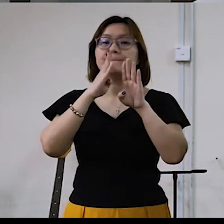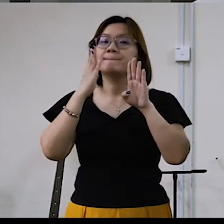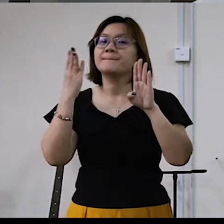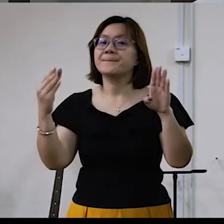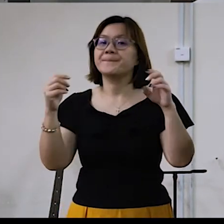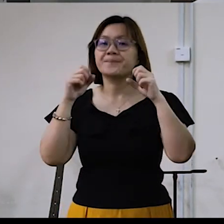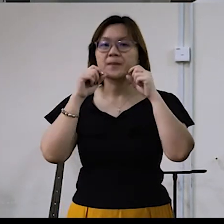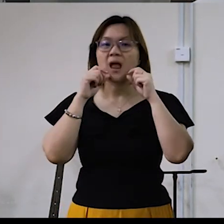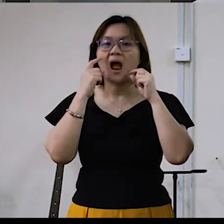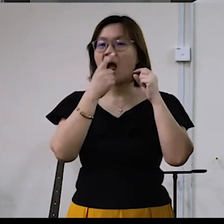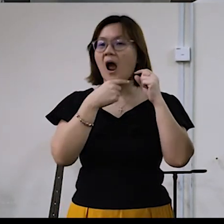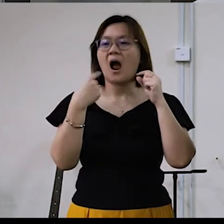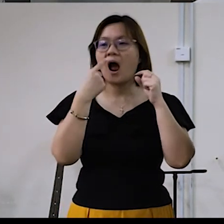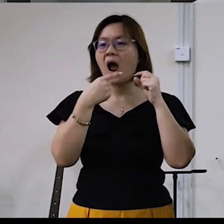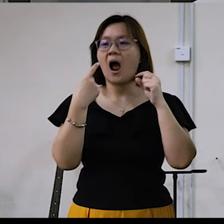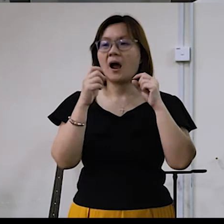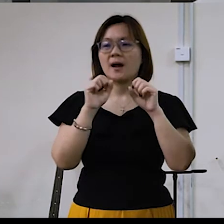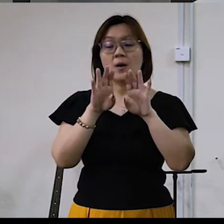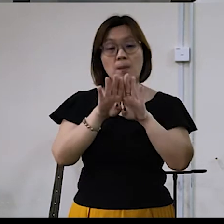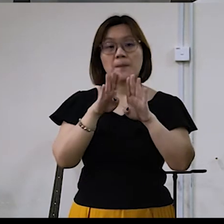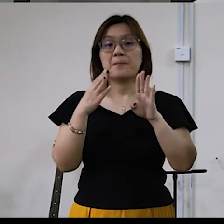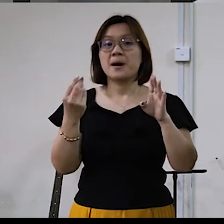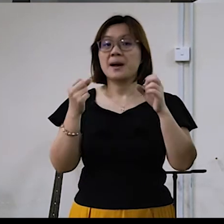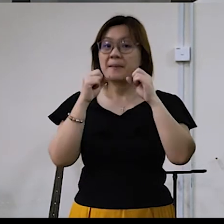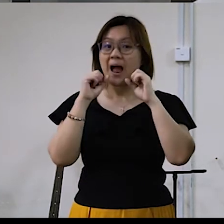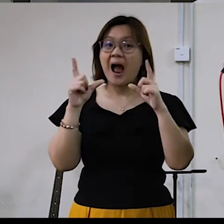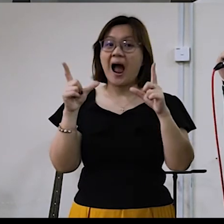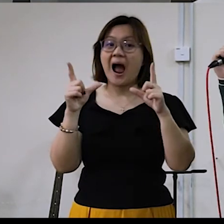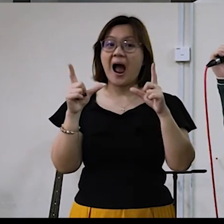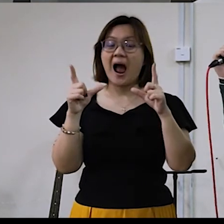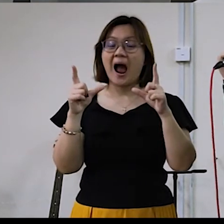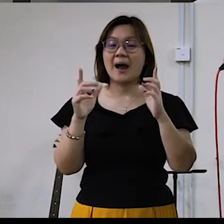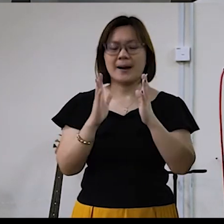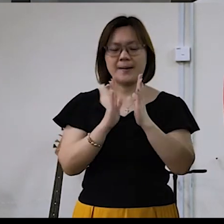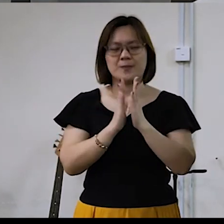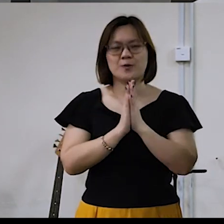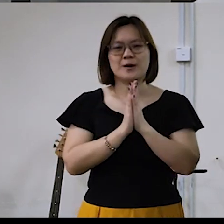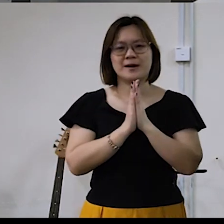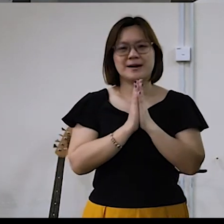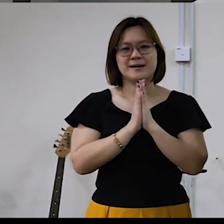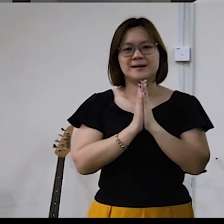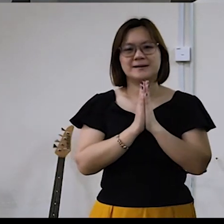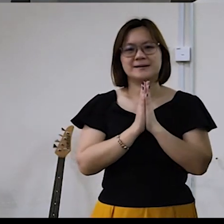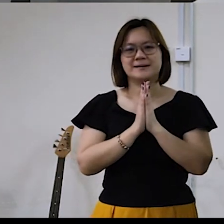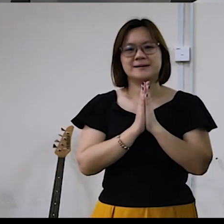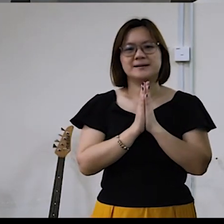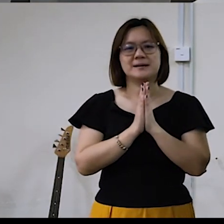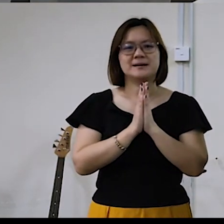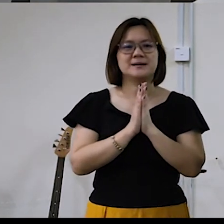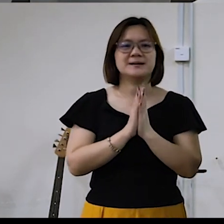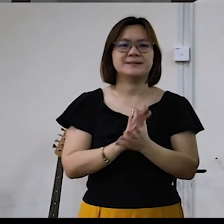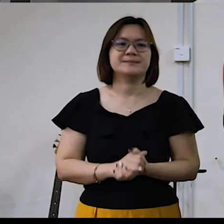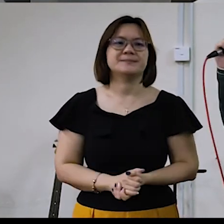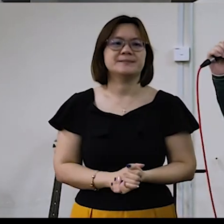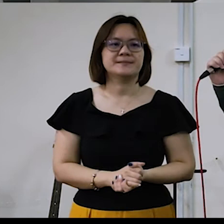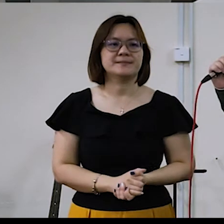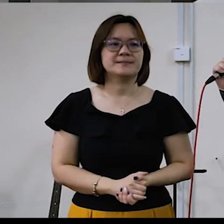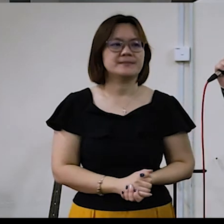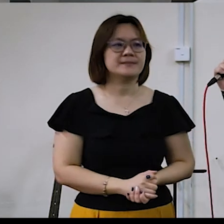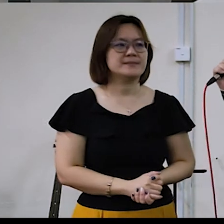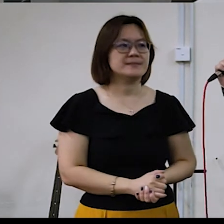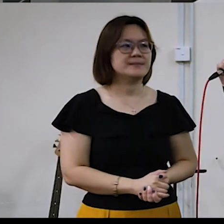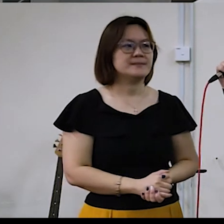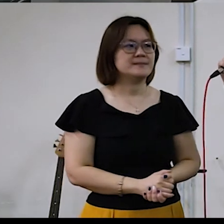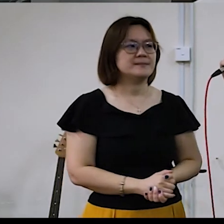shutting my mouth, can I pray in Bahasa? Cannot. Same thing, you got to open that mouth to pray in the Spirit. See, I want to pray in the